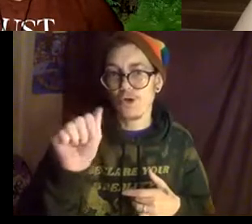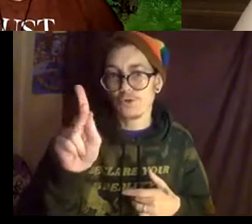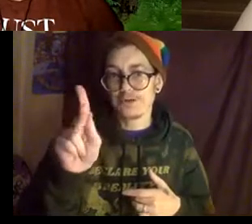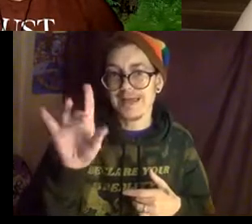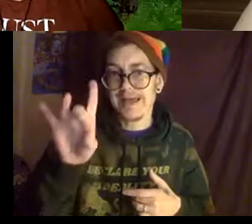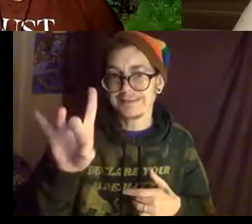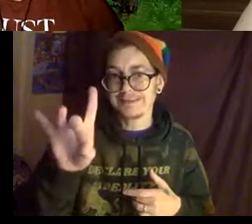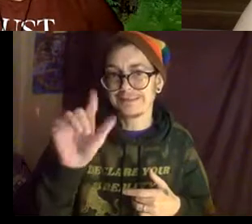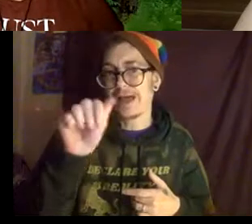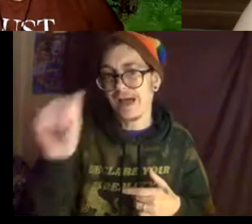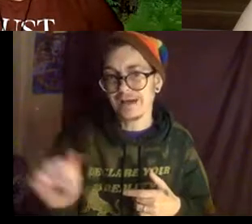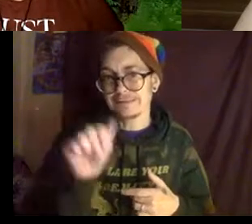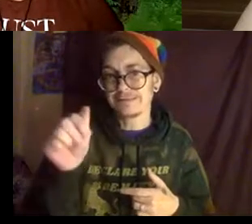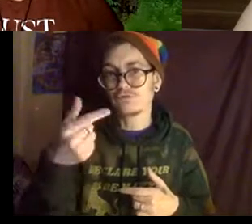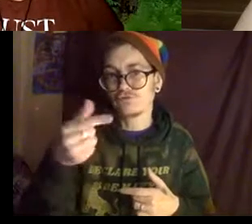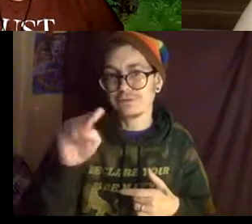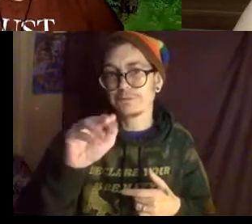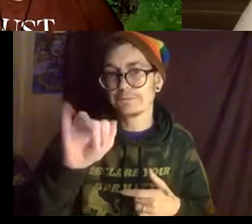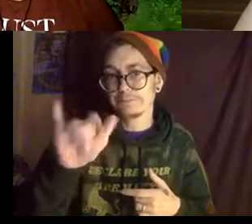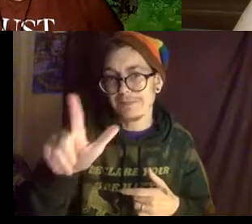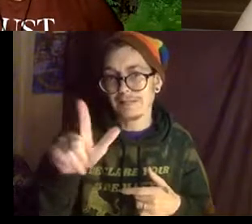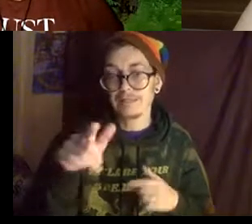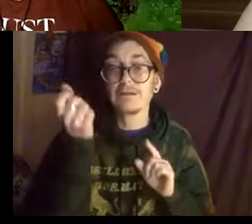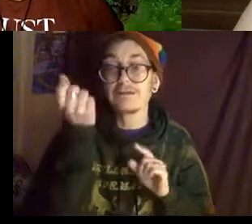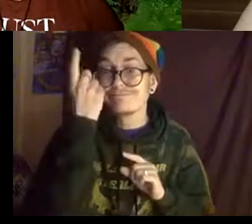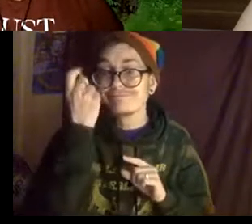of Oak and the number 8 at